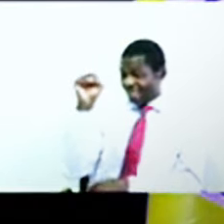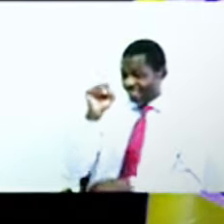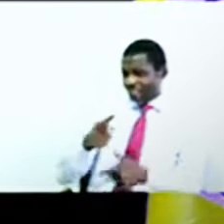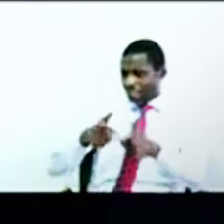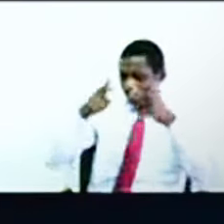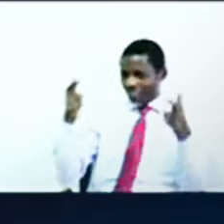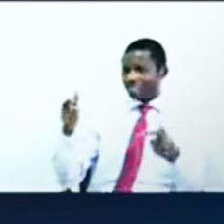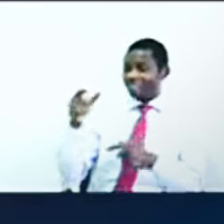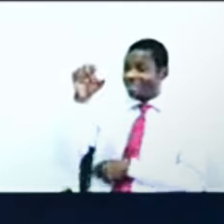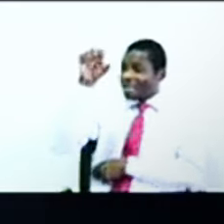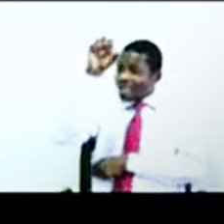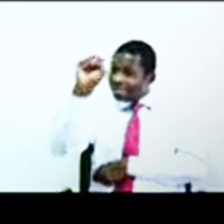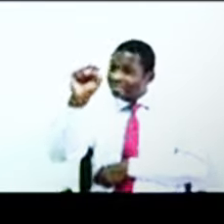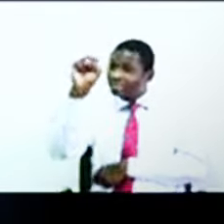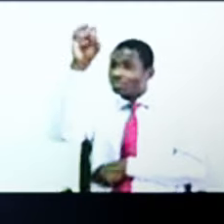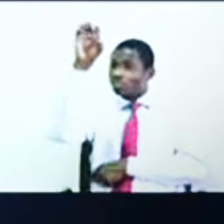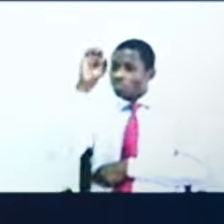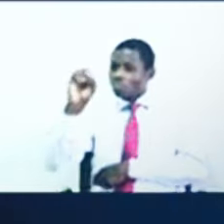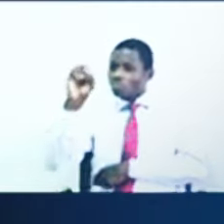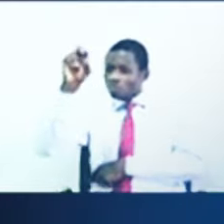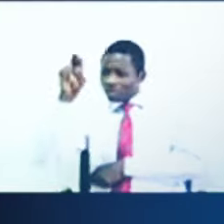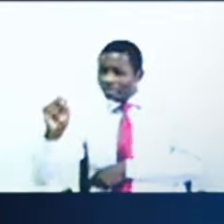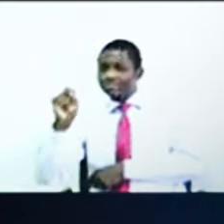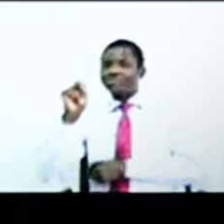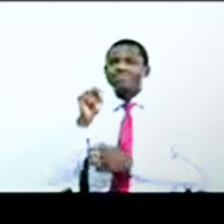O. N.